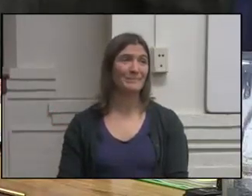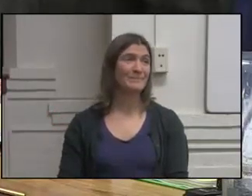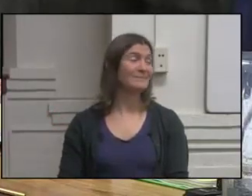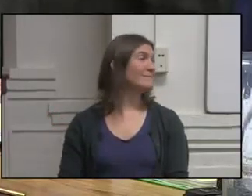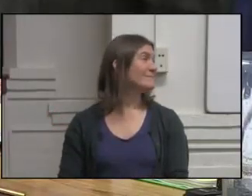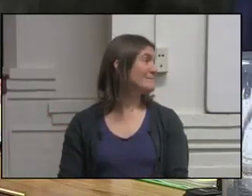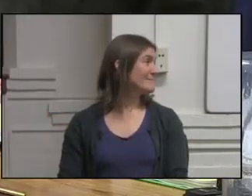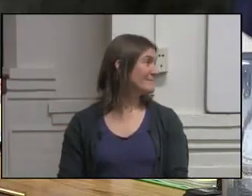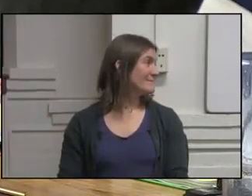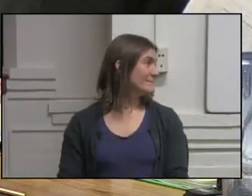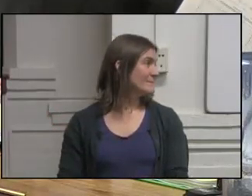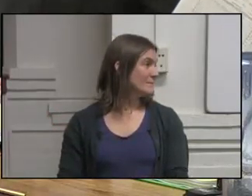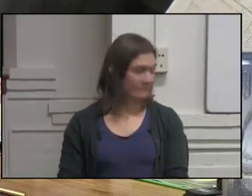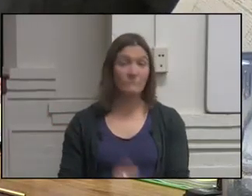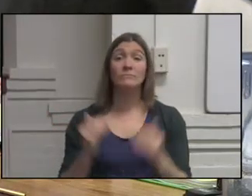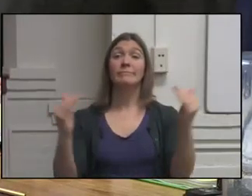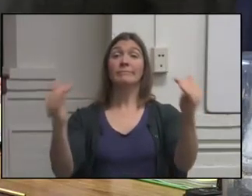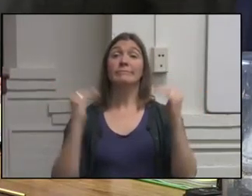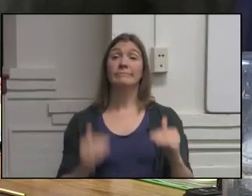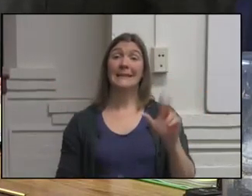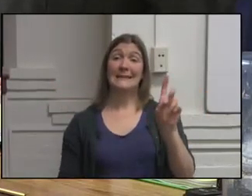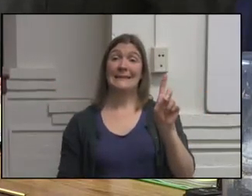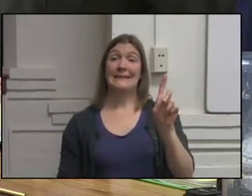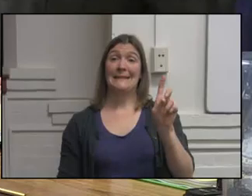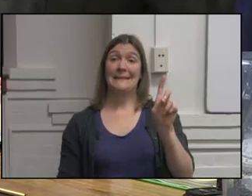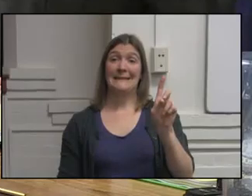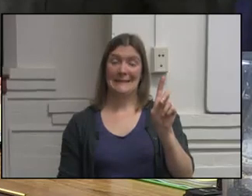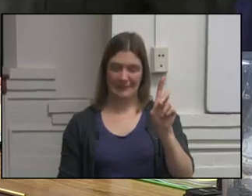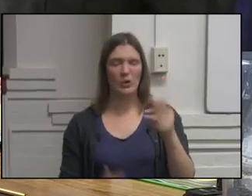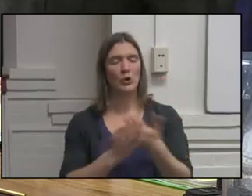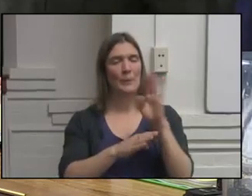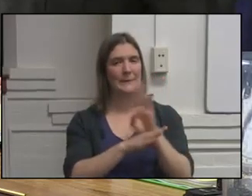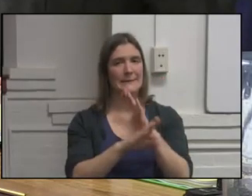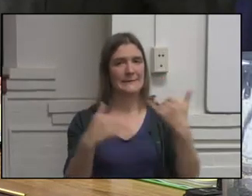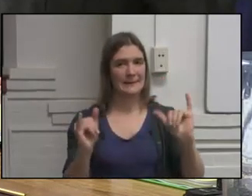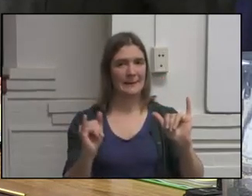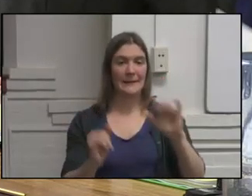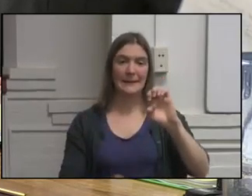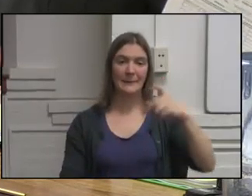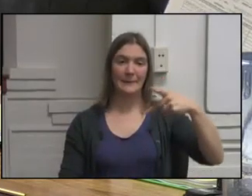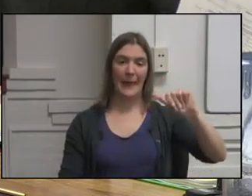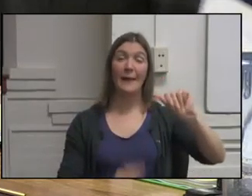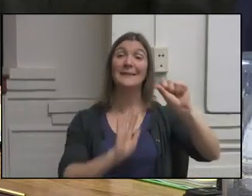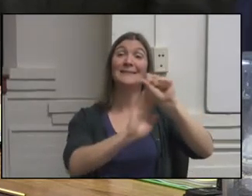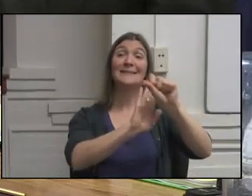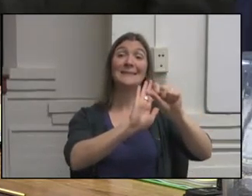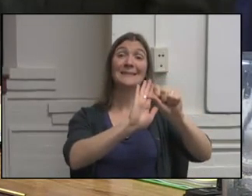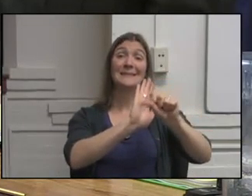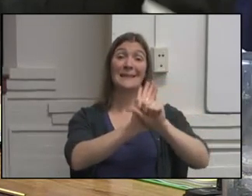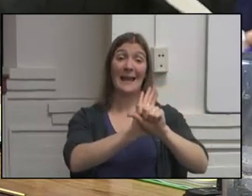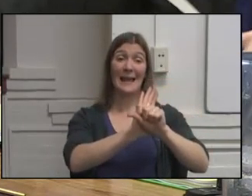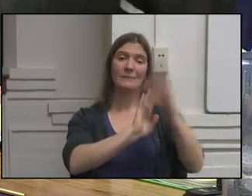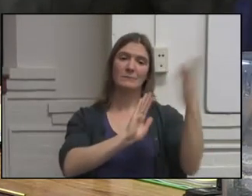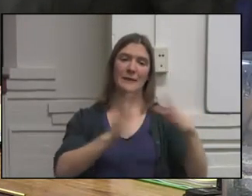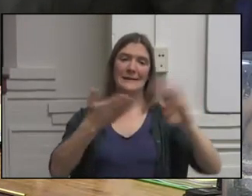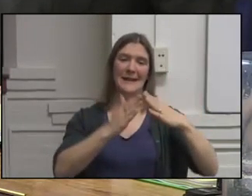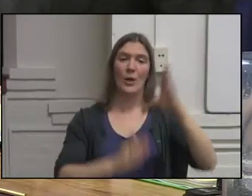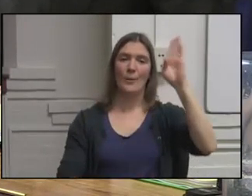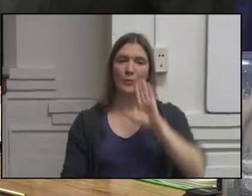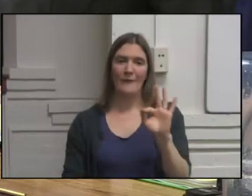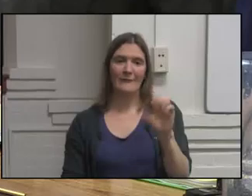Okay. This time we're going to move on to item D under new business, which is the EPA state town